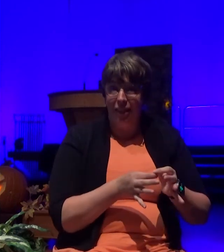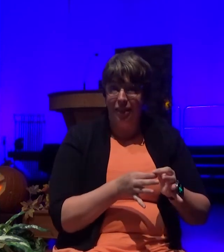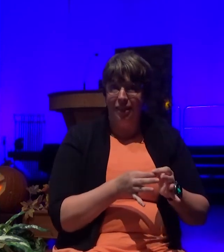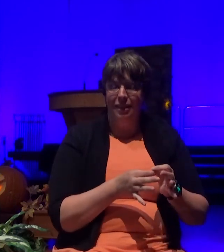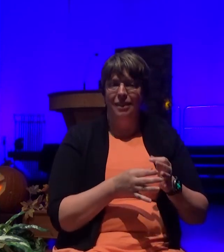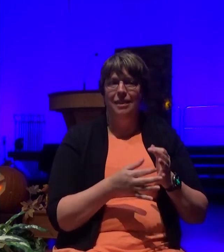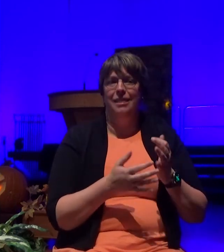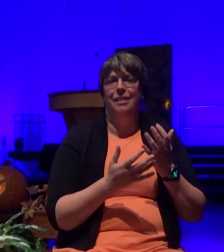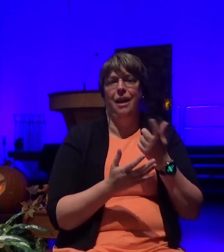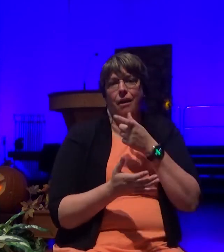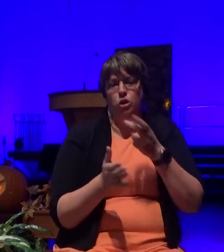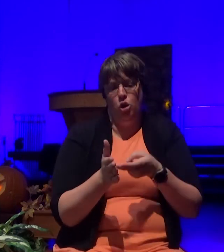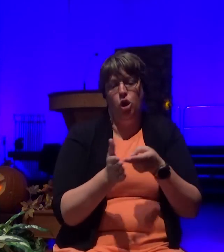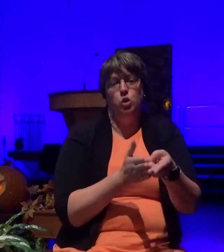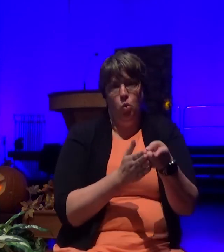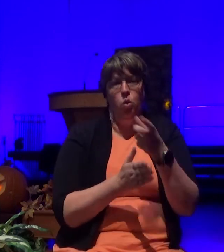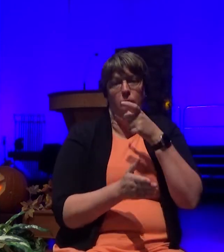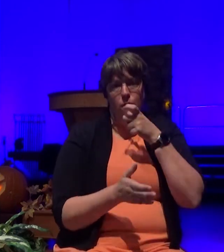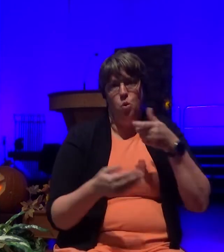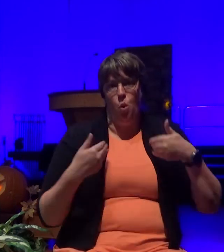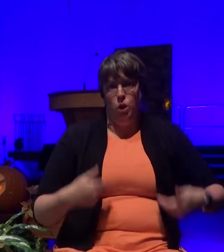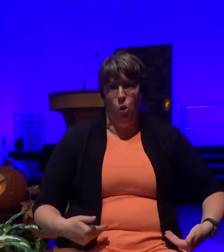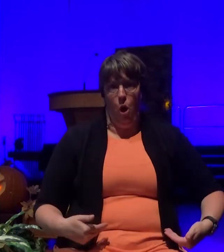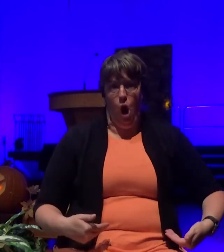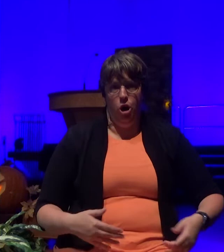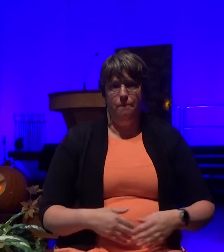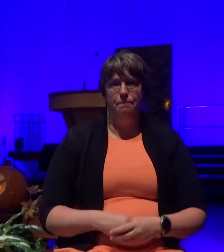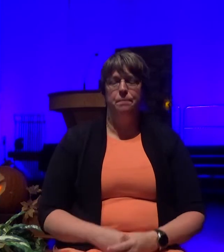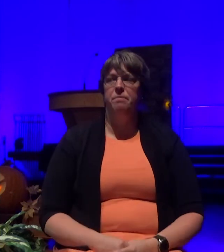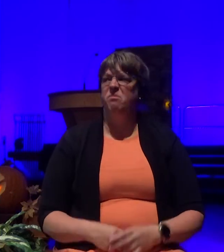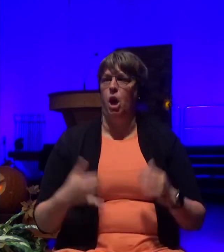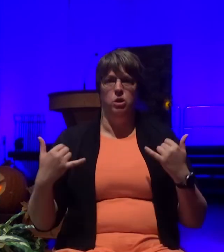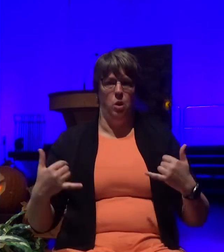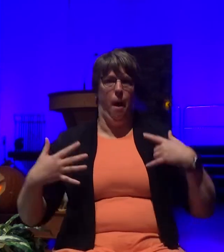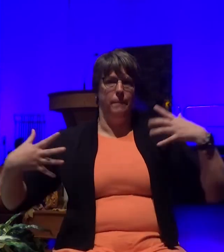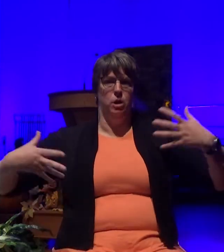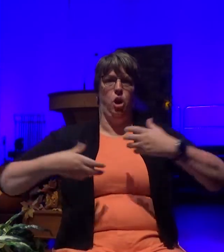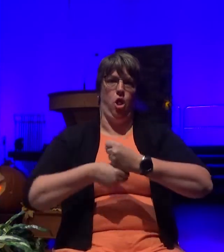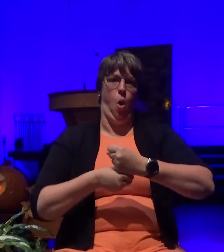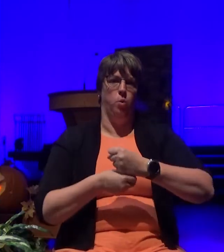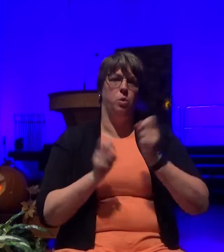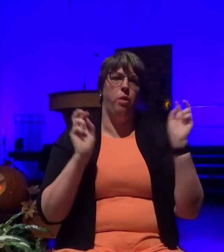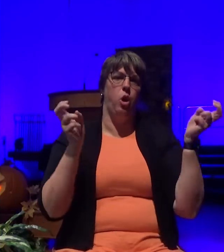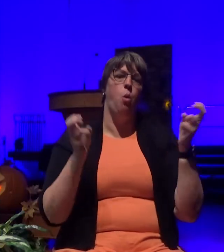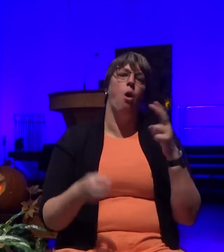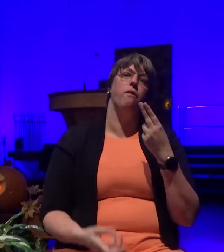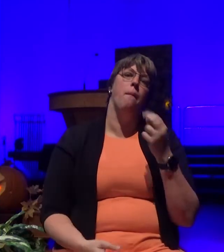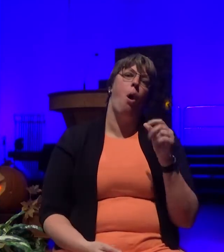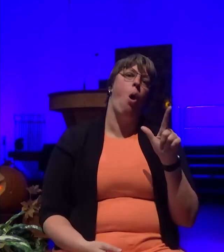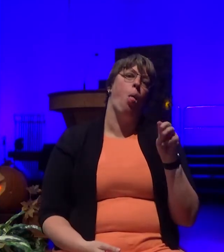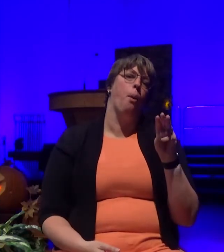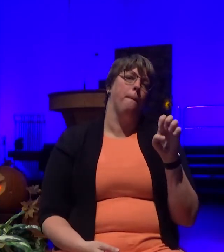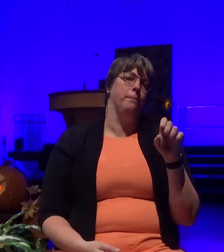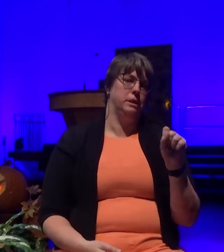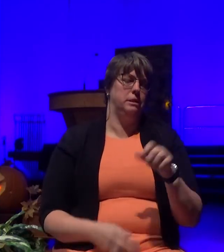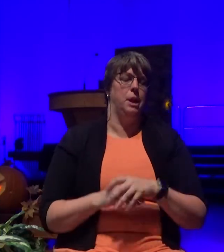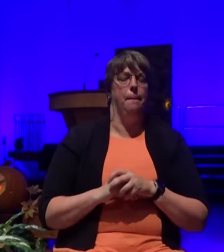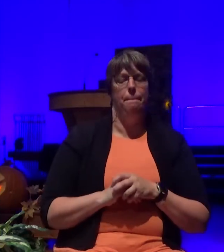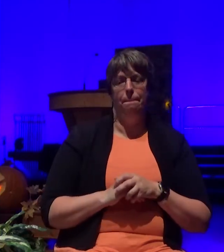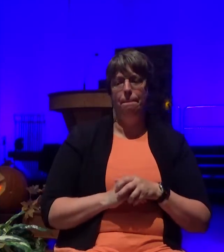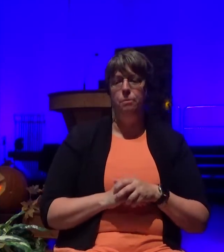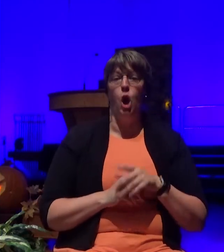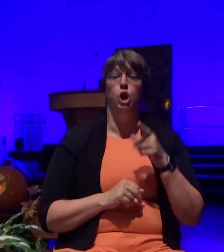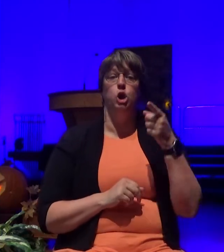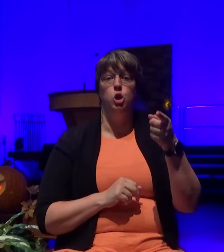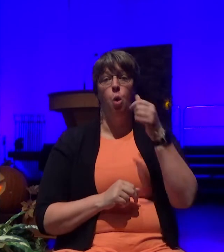we are. I'll close with a quote from Ernest Holmes. You are an eternal being now on